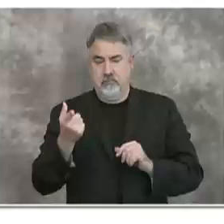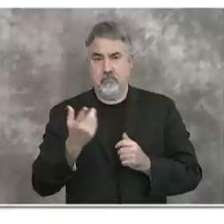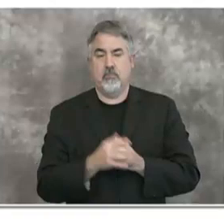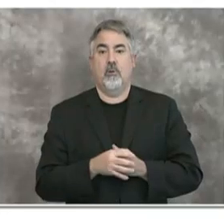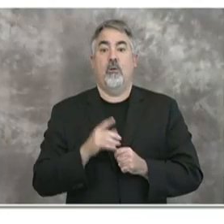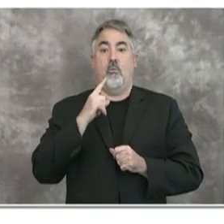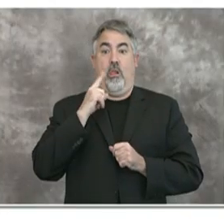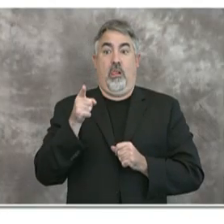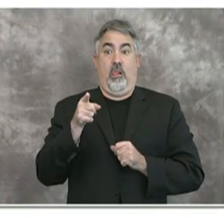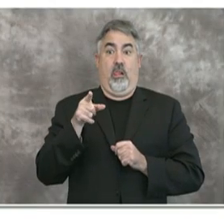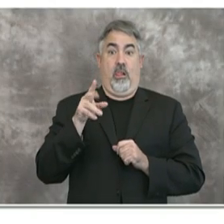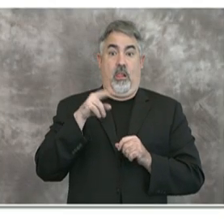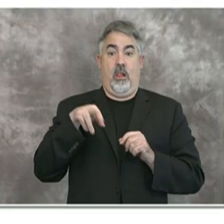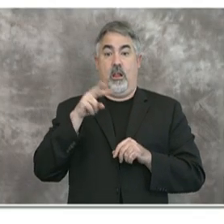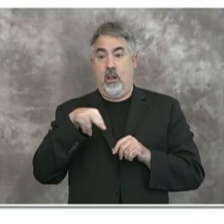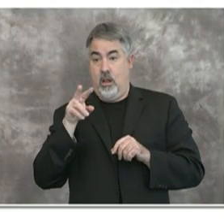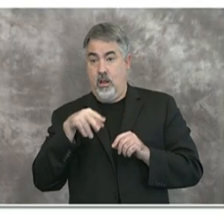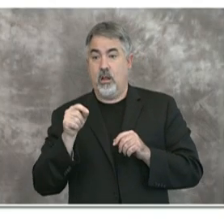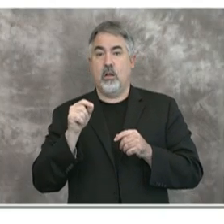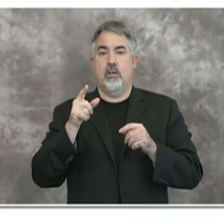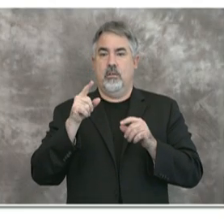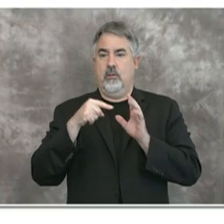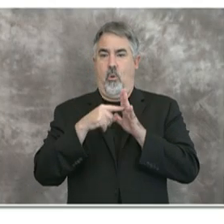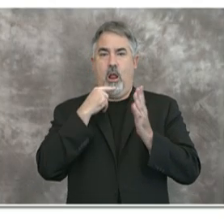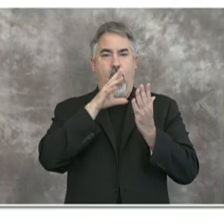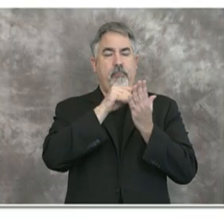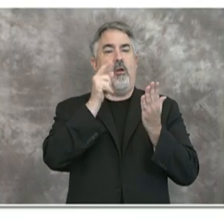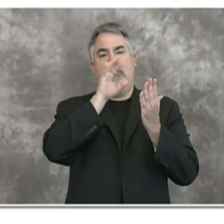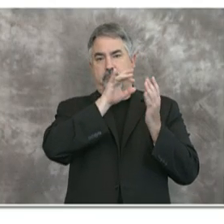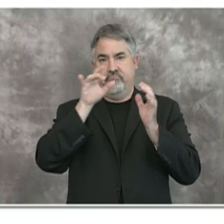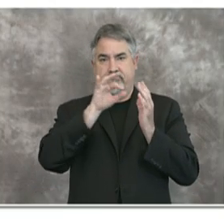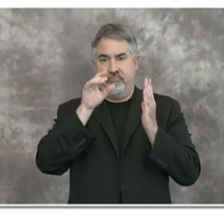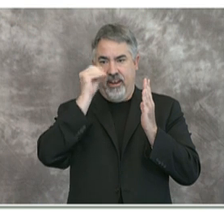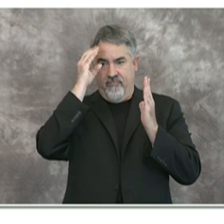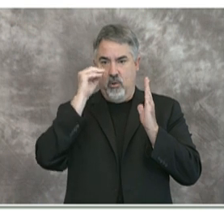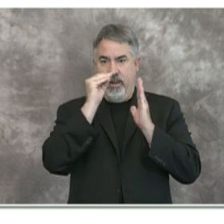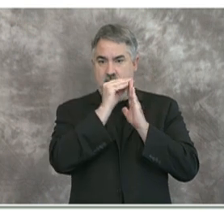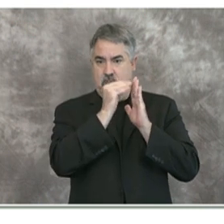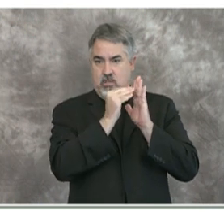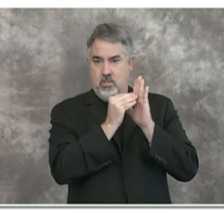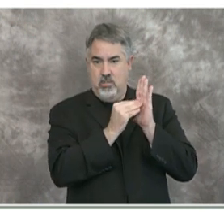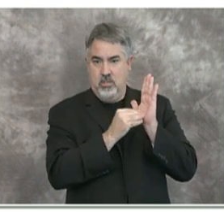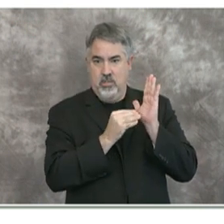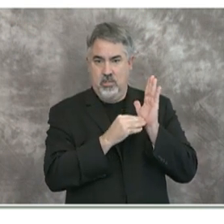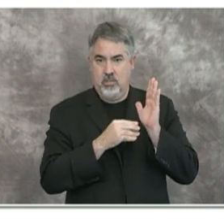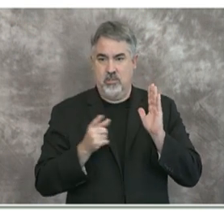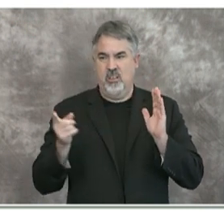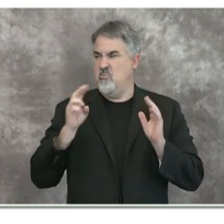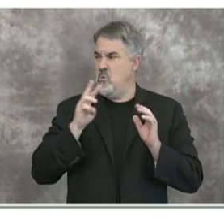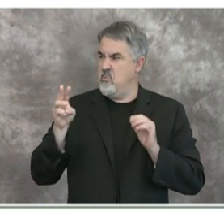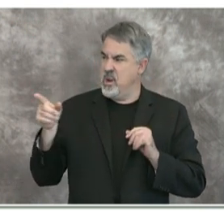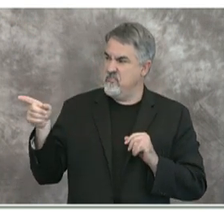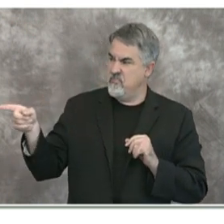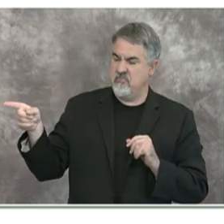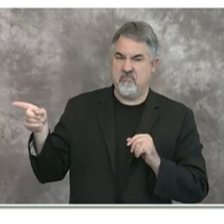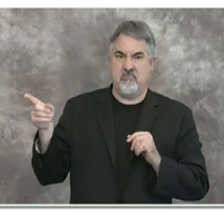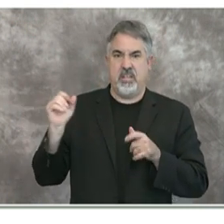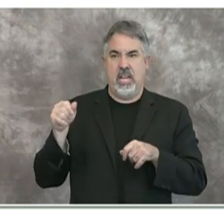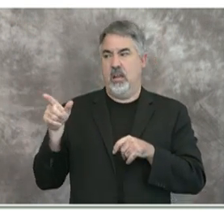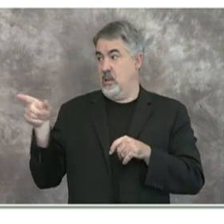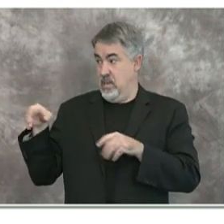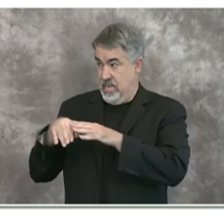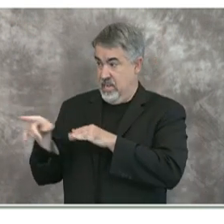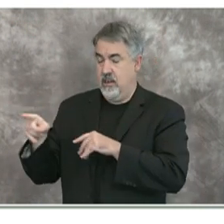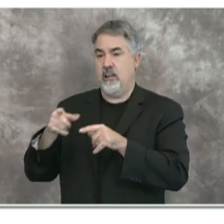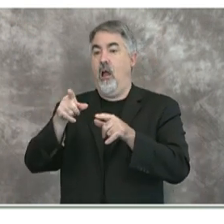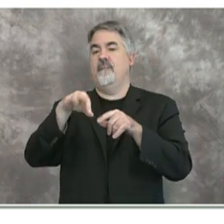on our website, which is displayed here on the podium, but I'll say it aloud for anyone listening to the audio feed. That